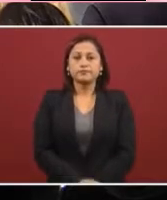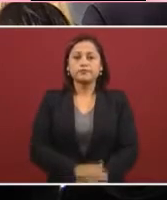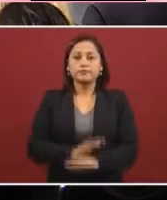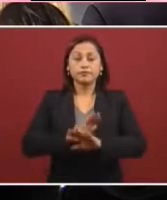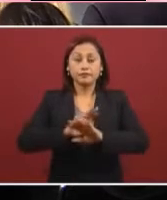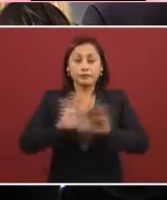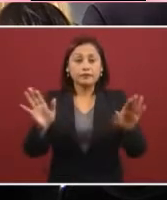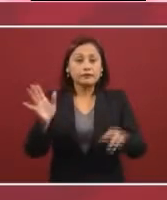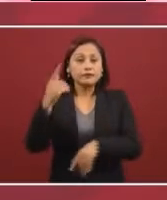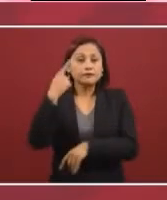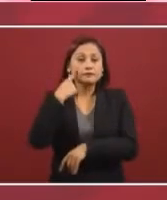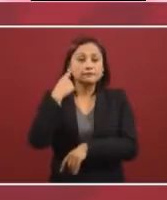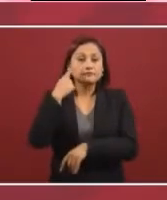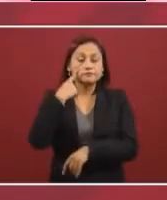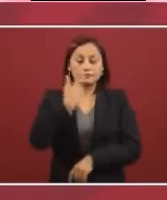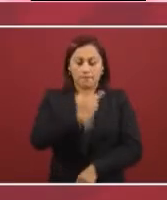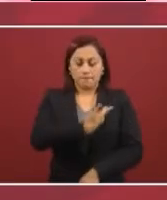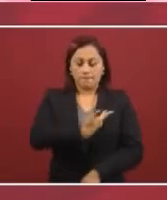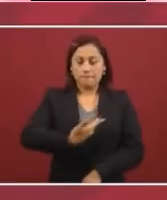Now the executive